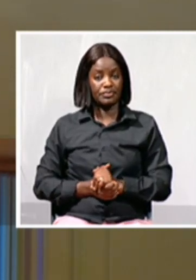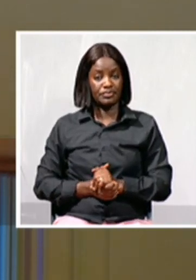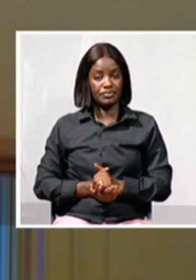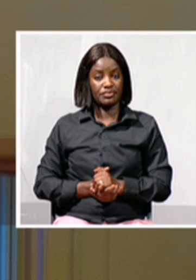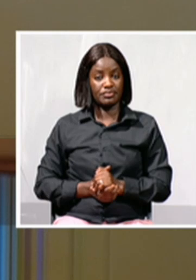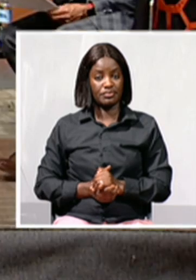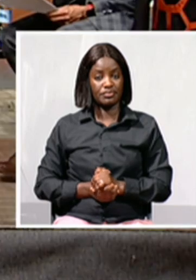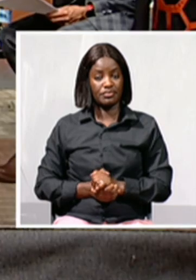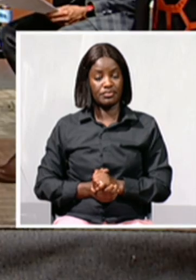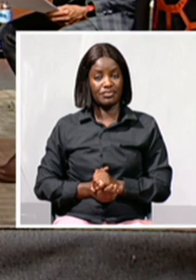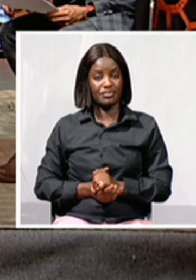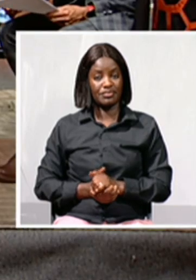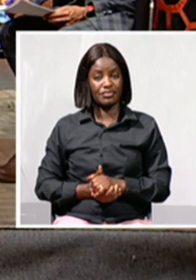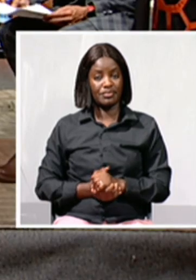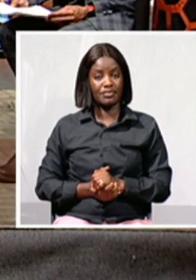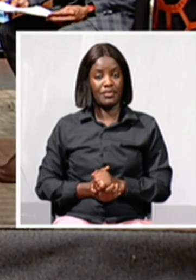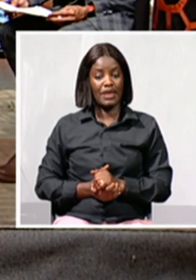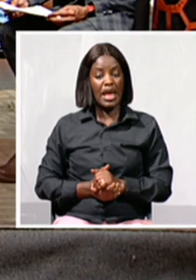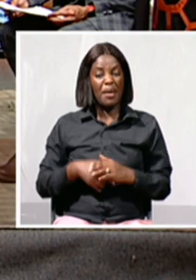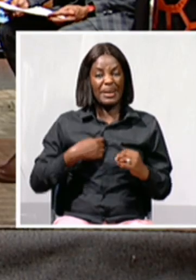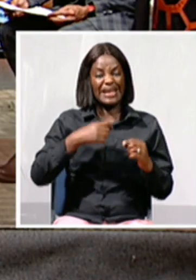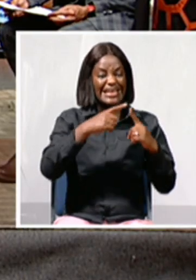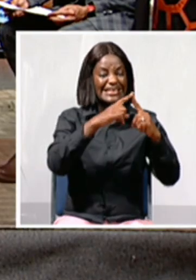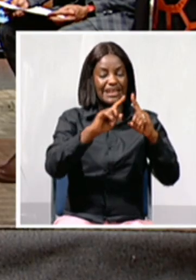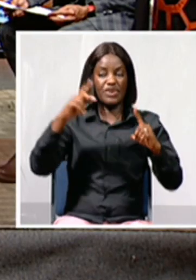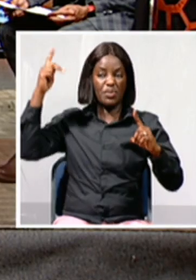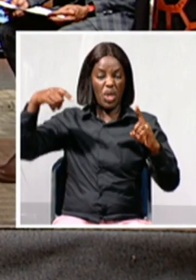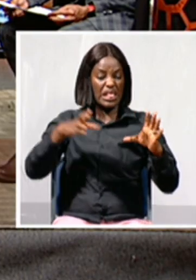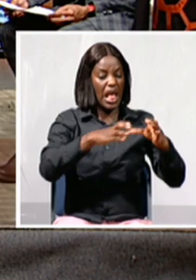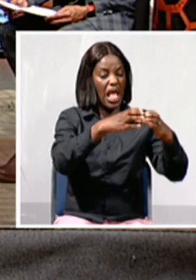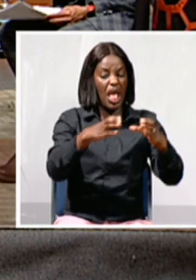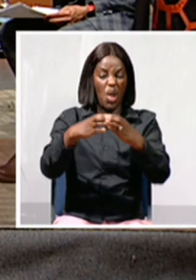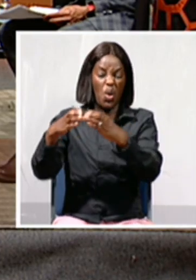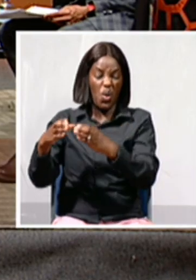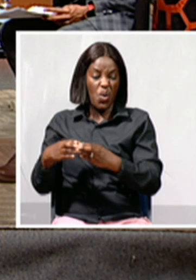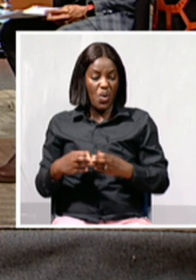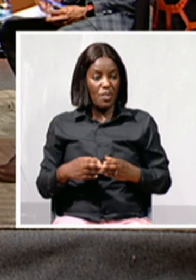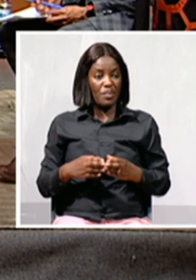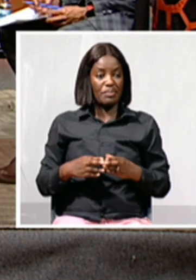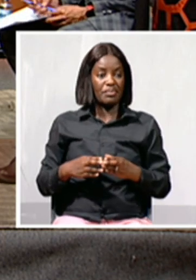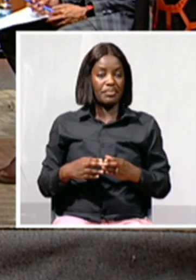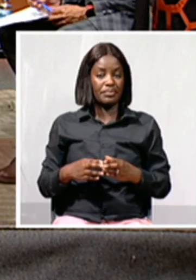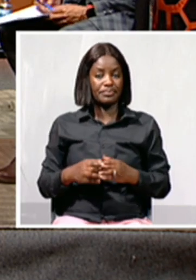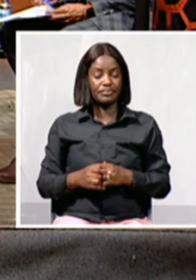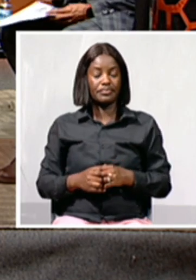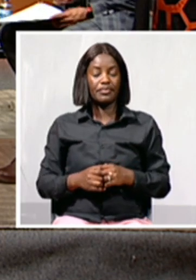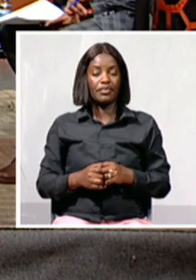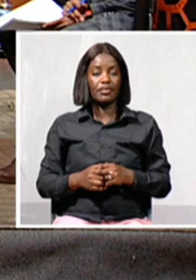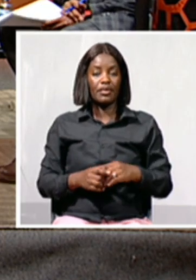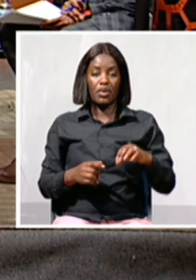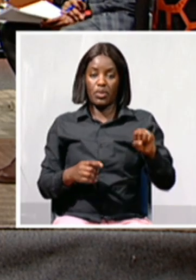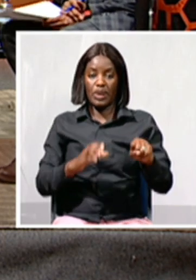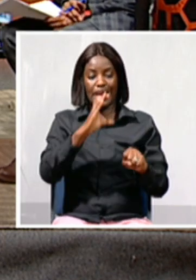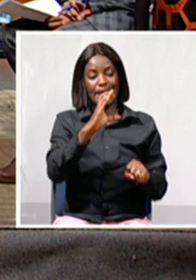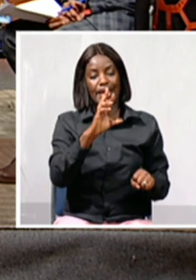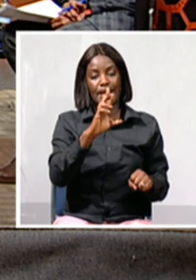won't go. amongst the political parties, so why must I vote? Thank you, Doctor. Just park that thought for a moment. We have Chris from Katima